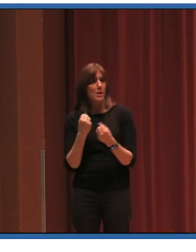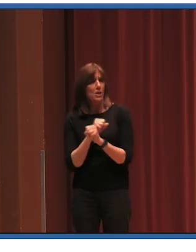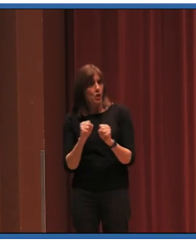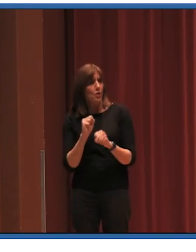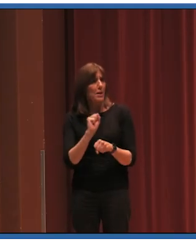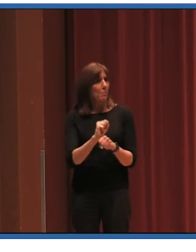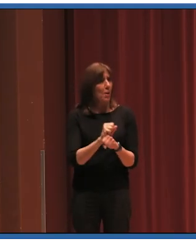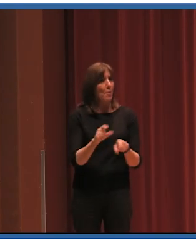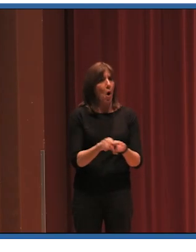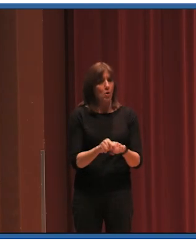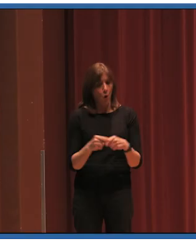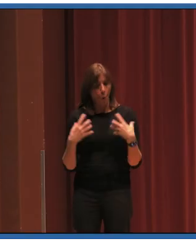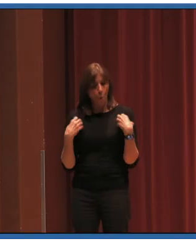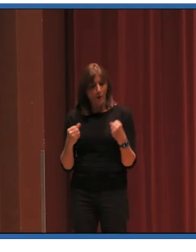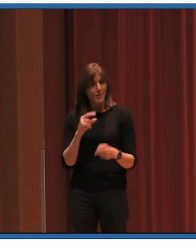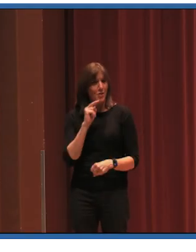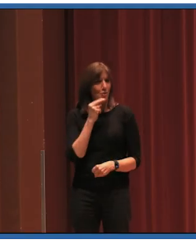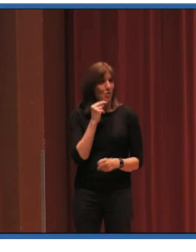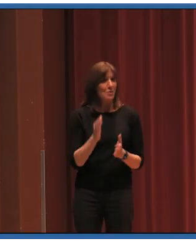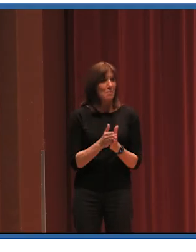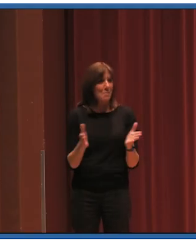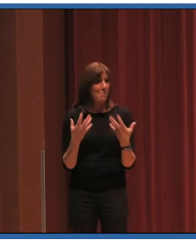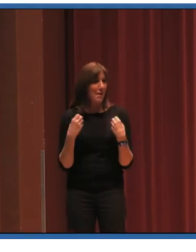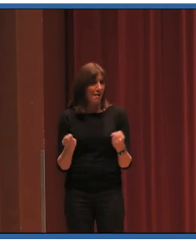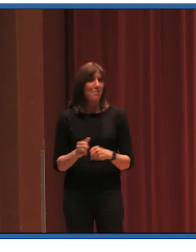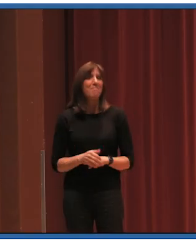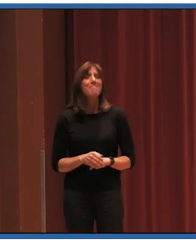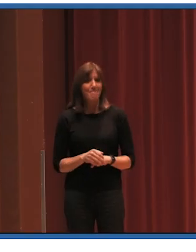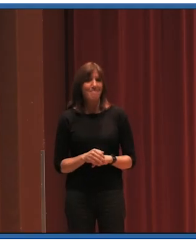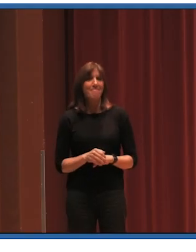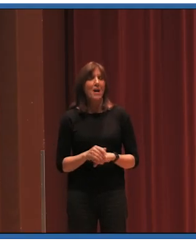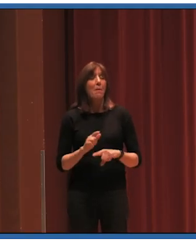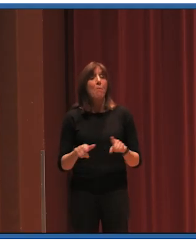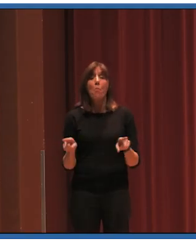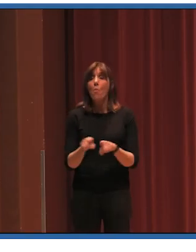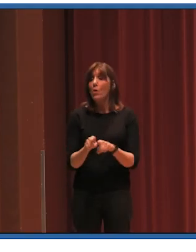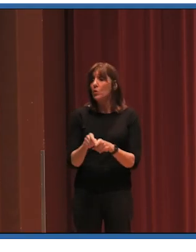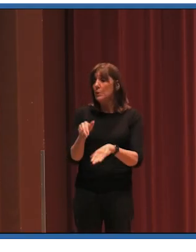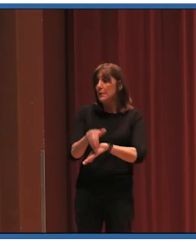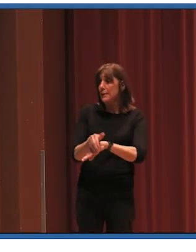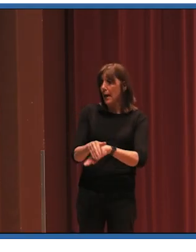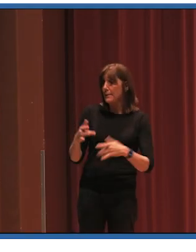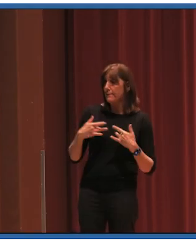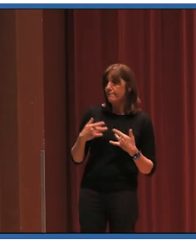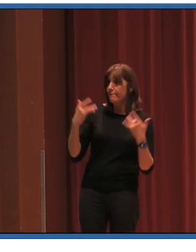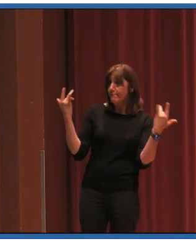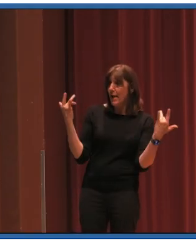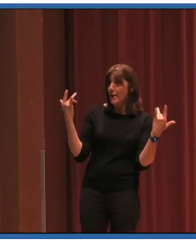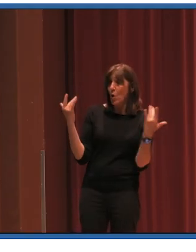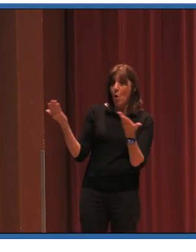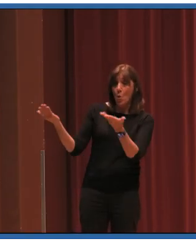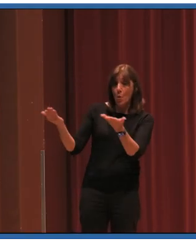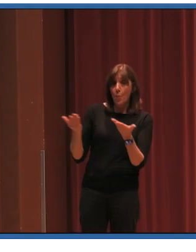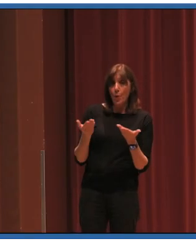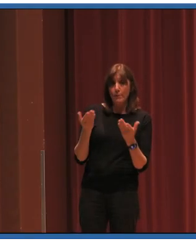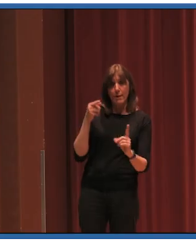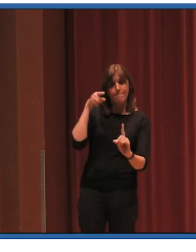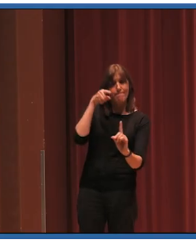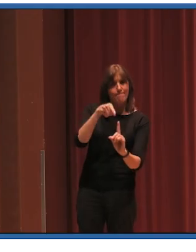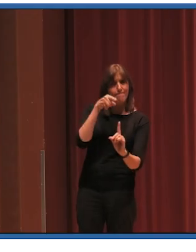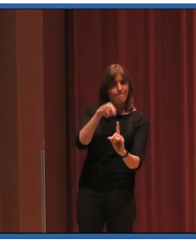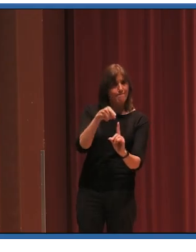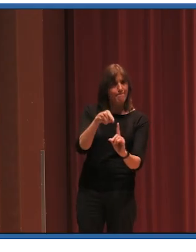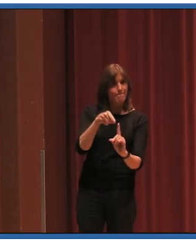course, wellness, nutrition, and public health. Without question, tonight's event will bring that mission vividly to